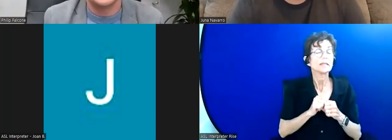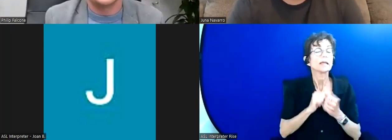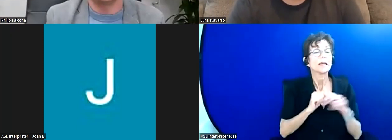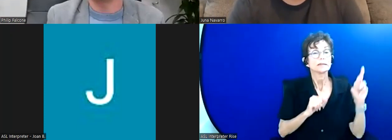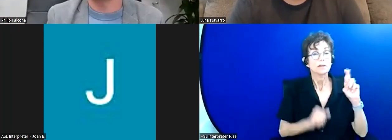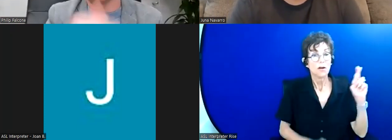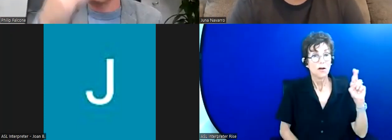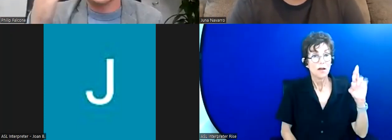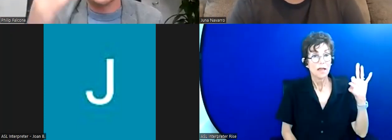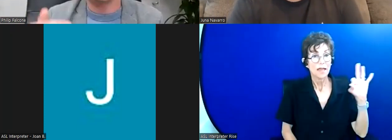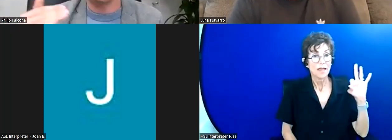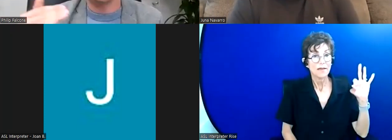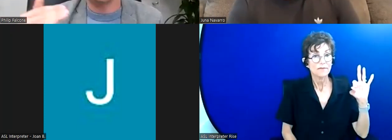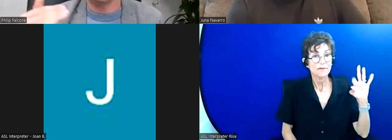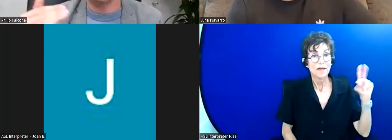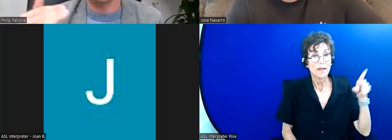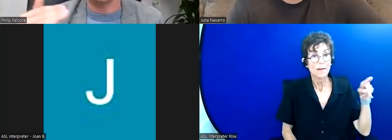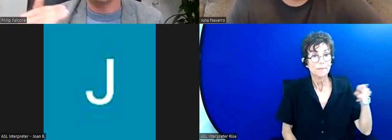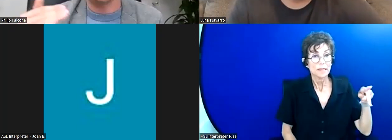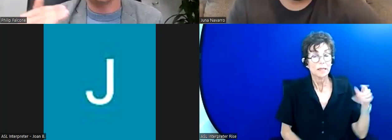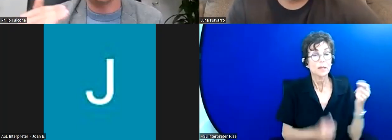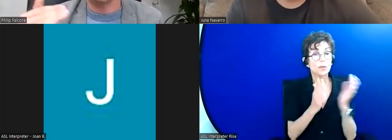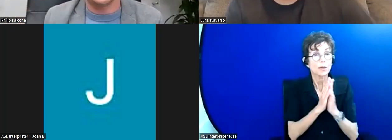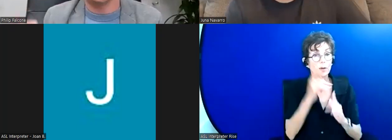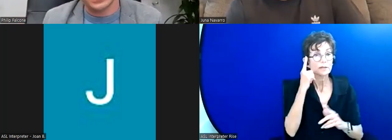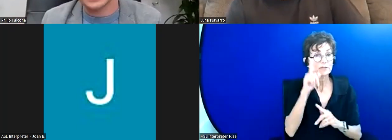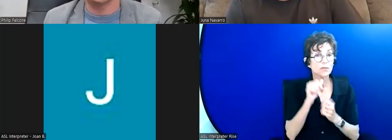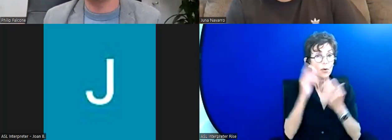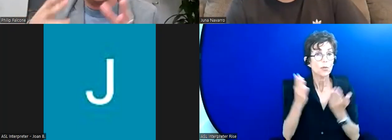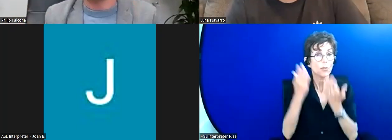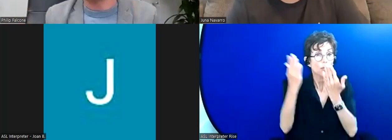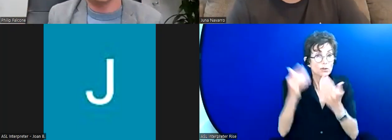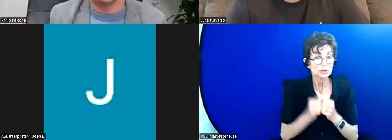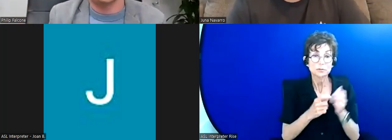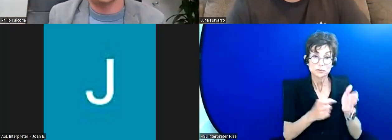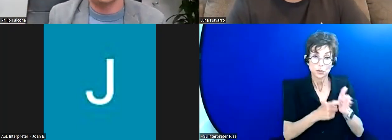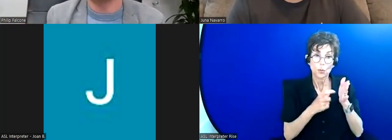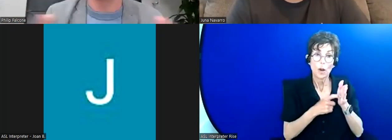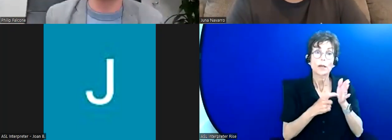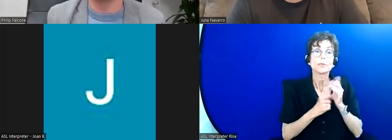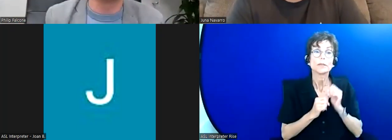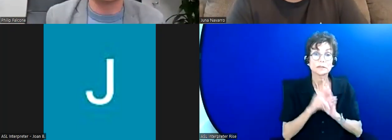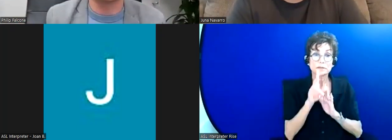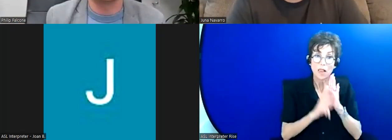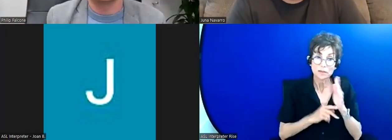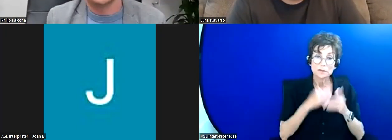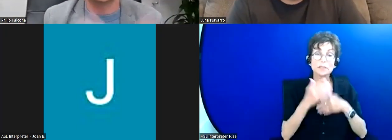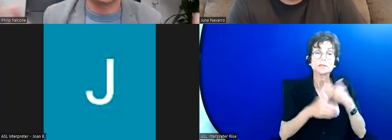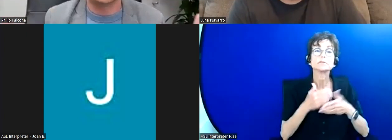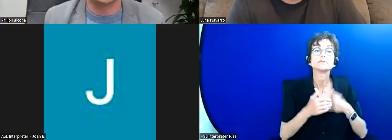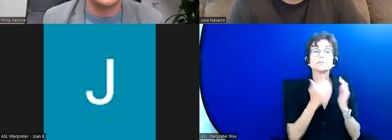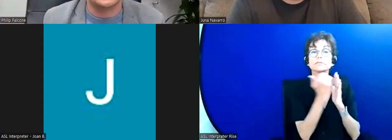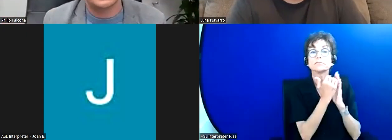proposals. And there's stipulations and guidelines and expectations folded into that RFP. That's different from just,